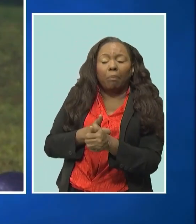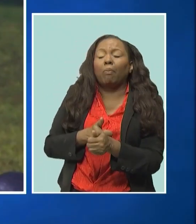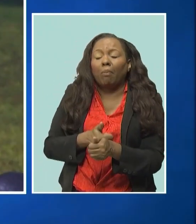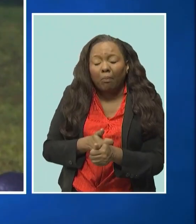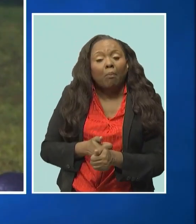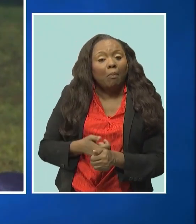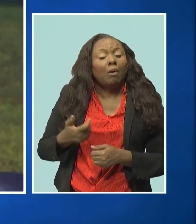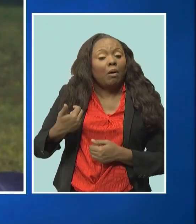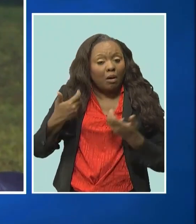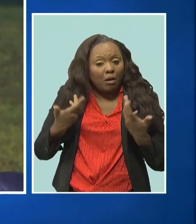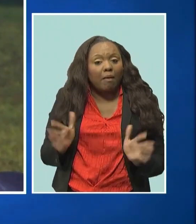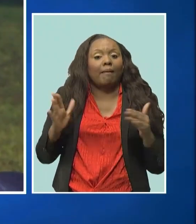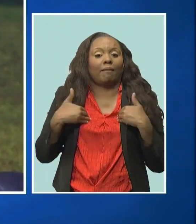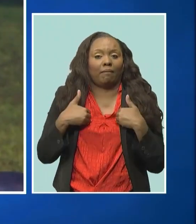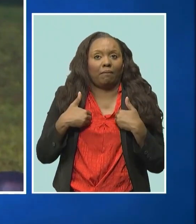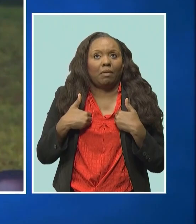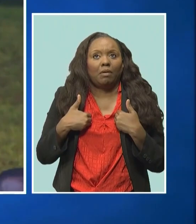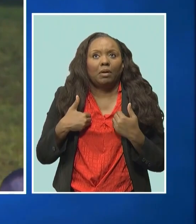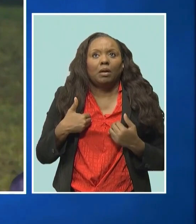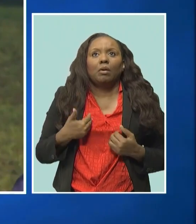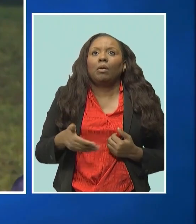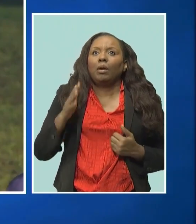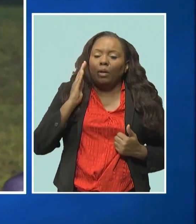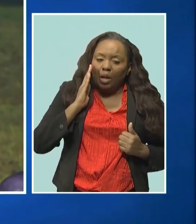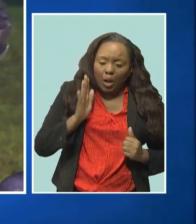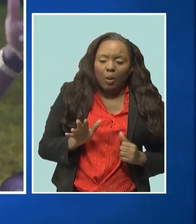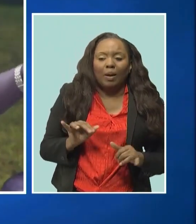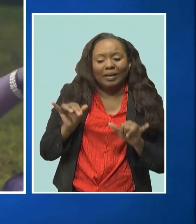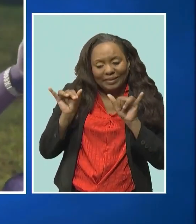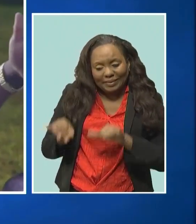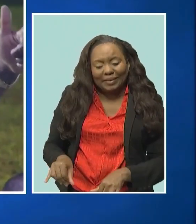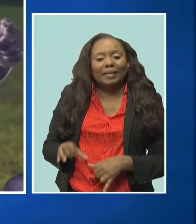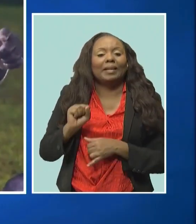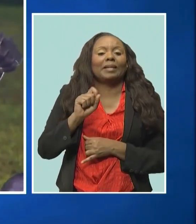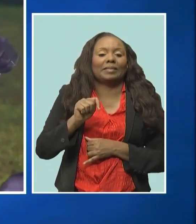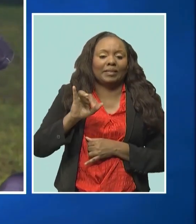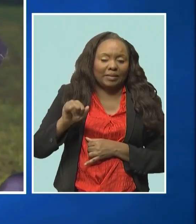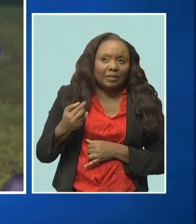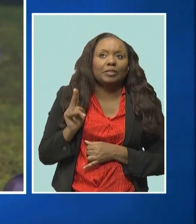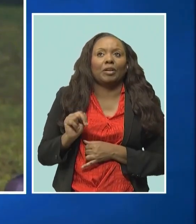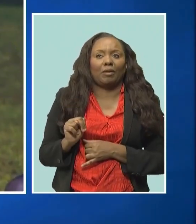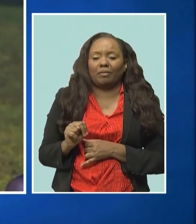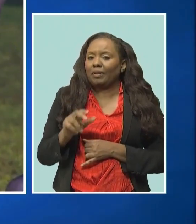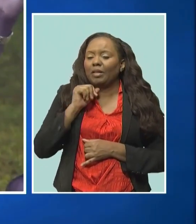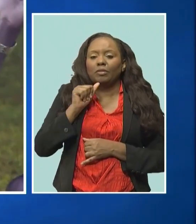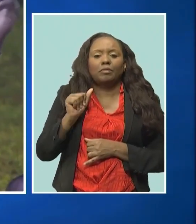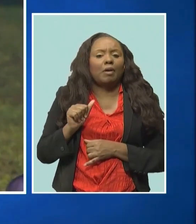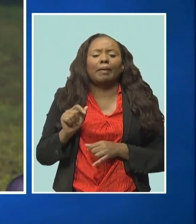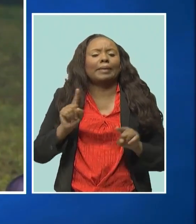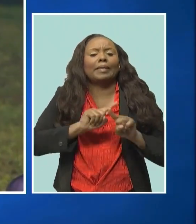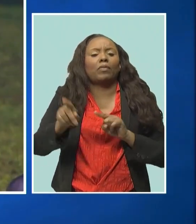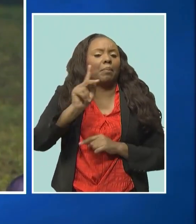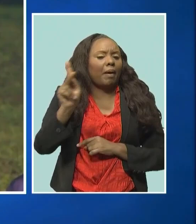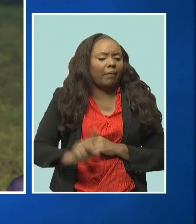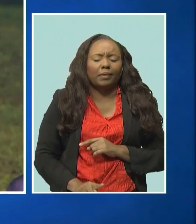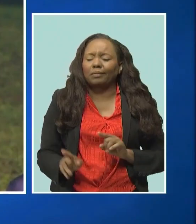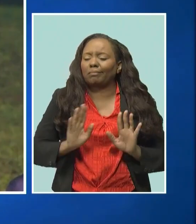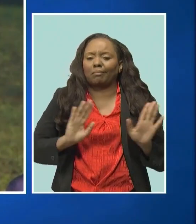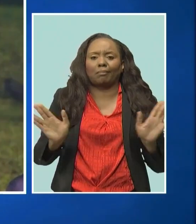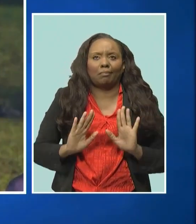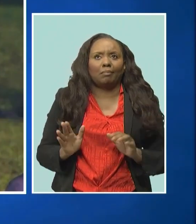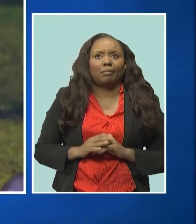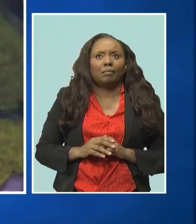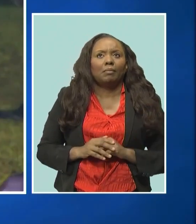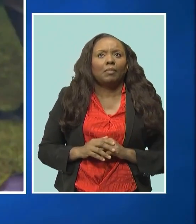note, like I said, that they're not moving outside of the constituency, next door at the David Thompson complex and just down the hill